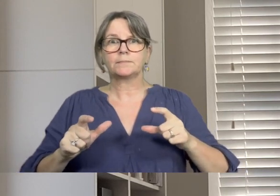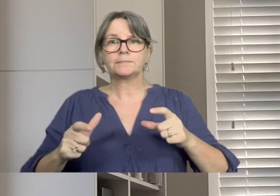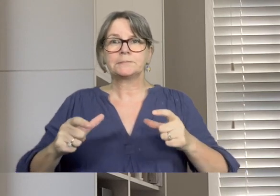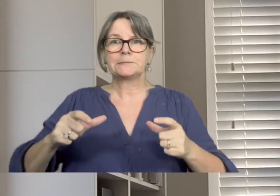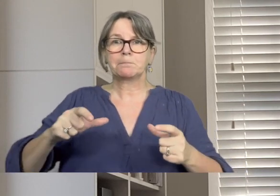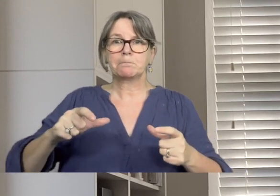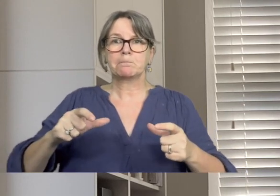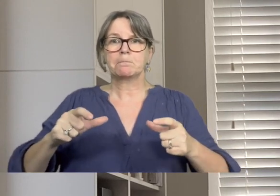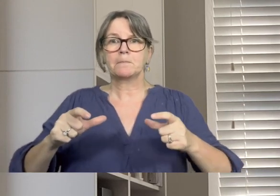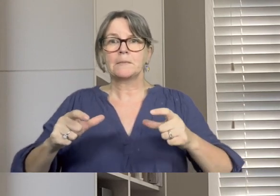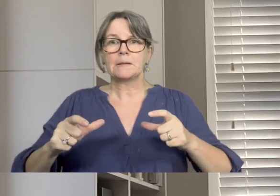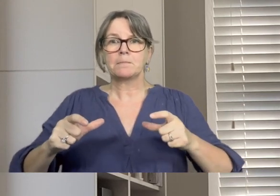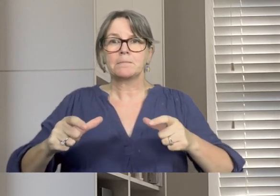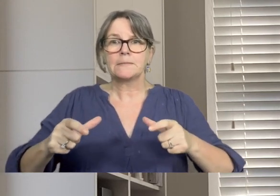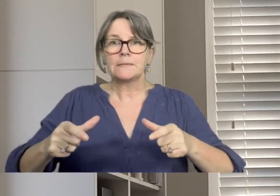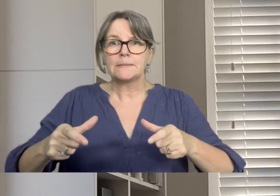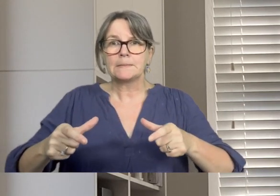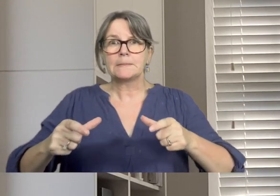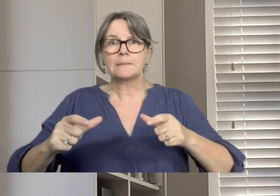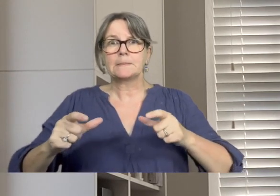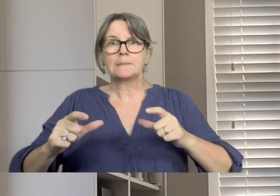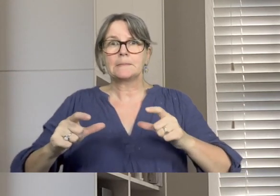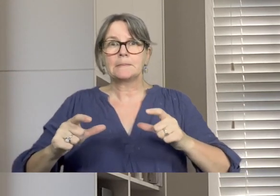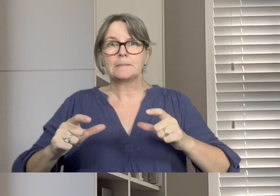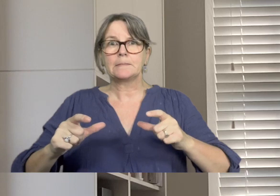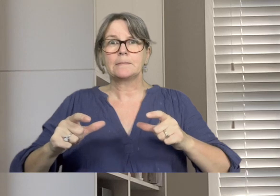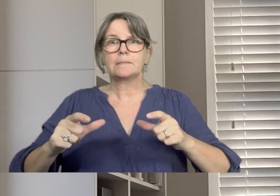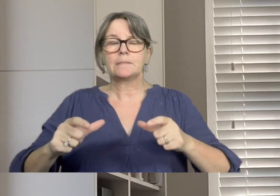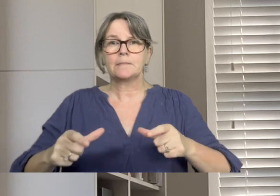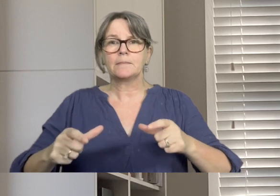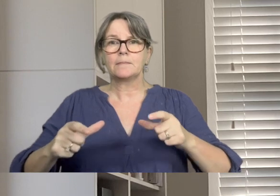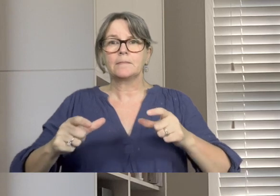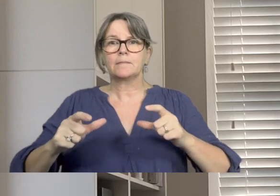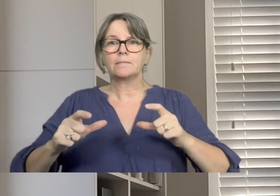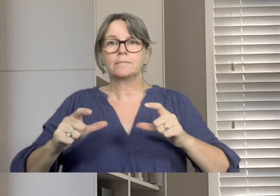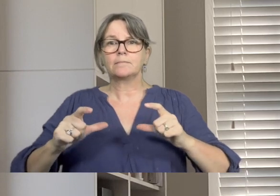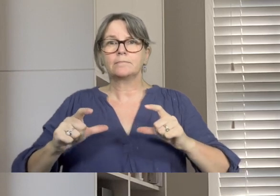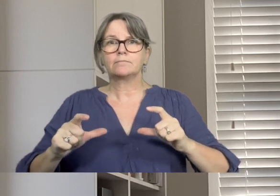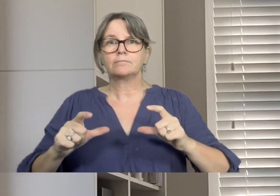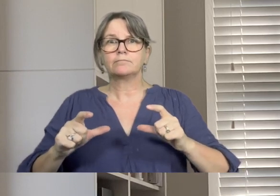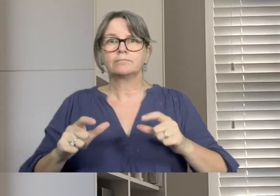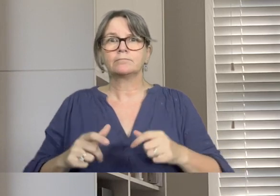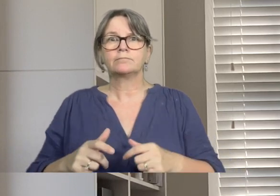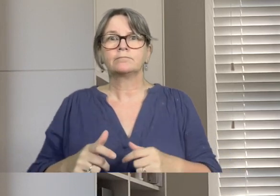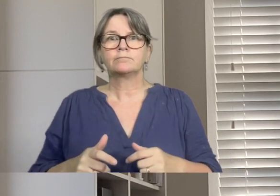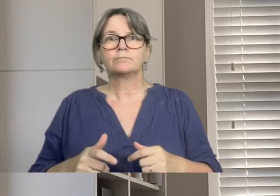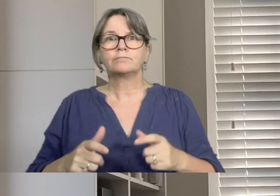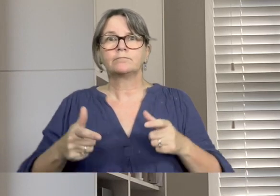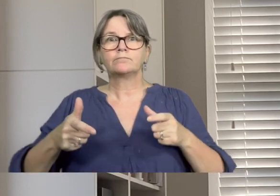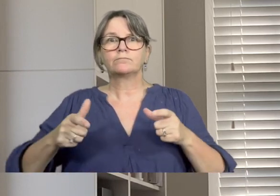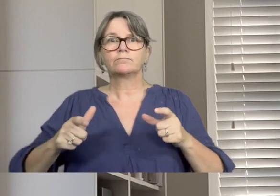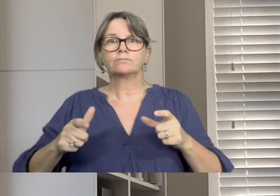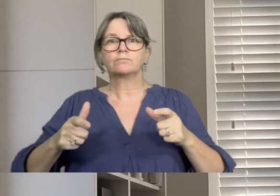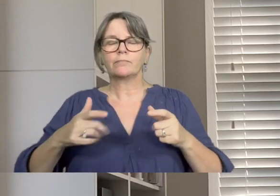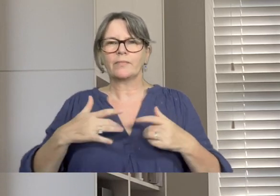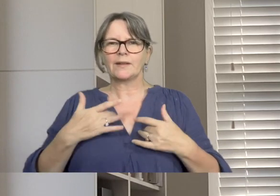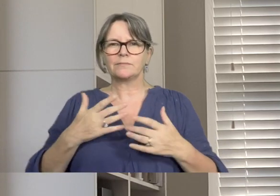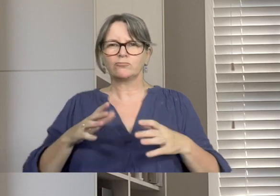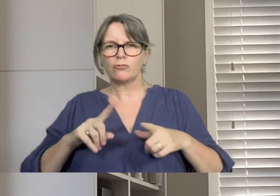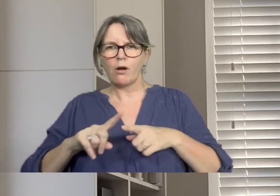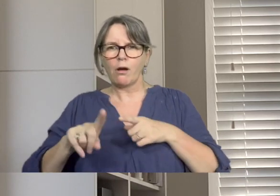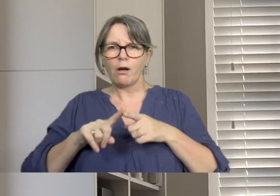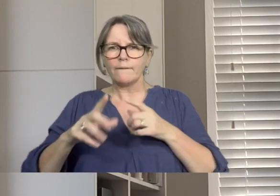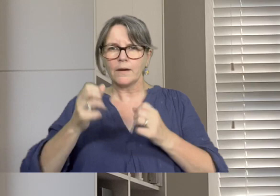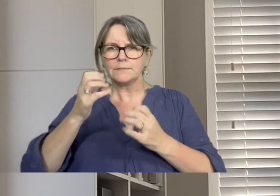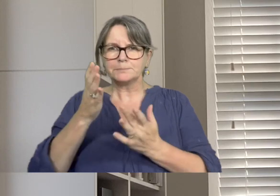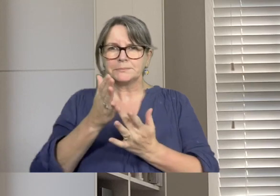towards us. So we're tipping and rocking, moving that lower back, allowing that pelvis to roll forwards.